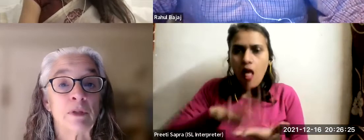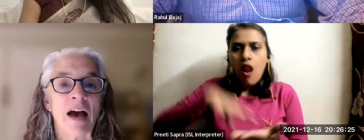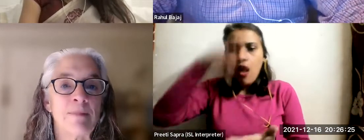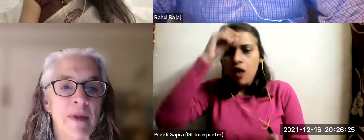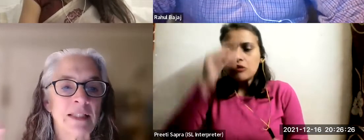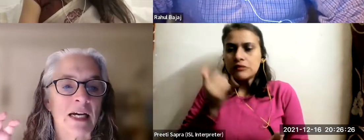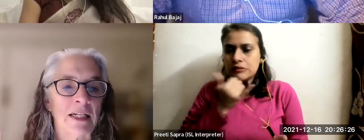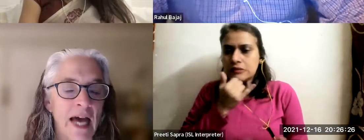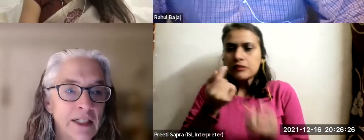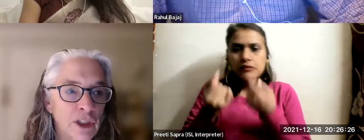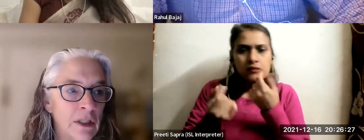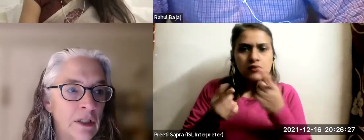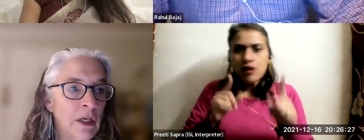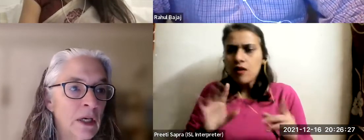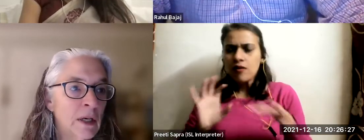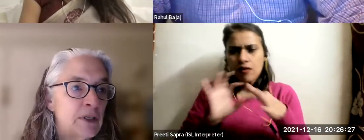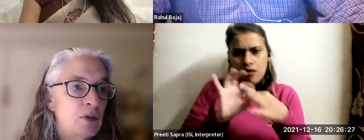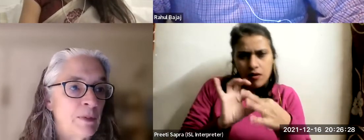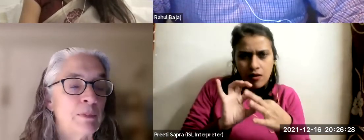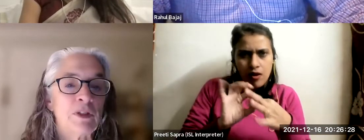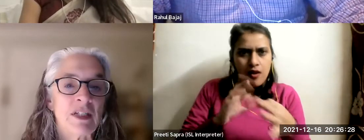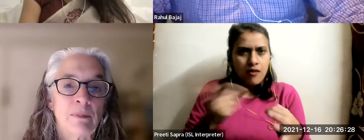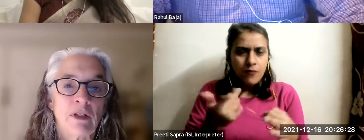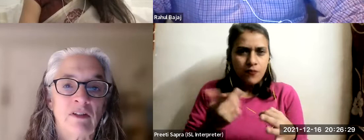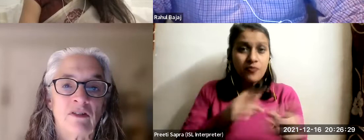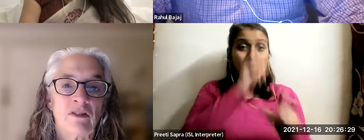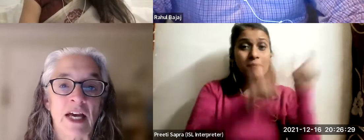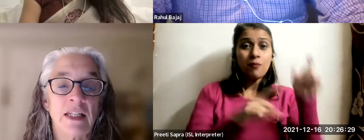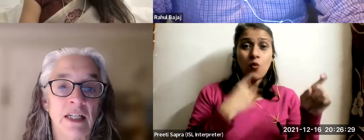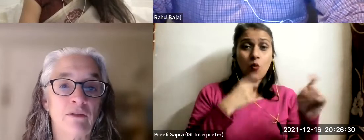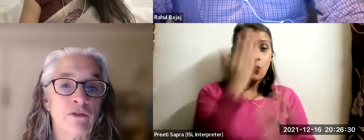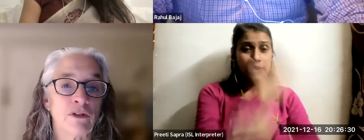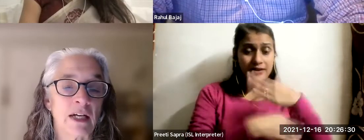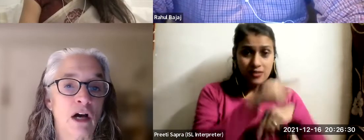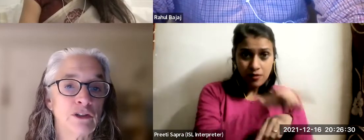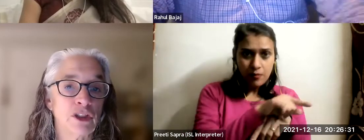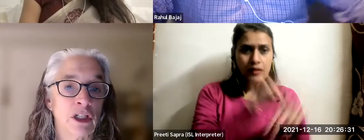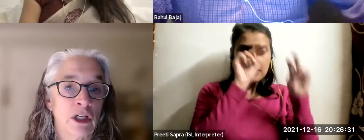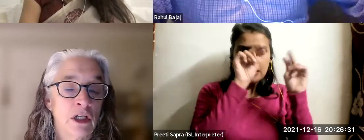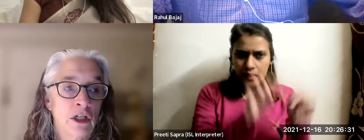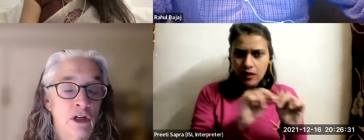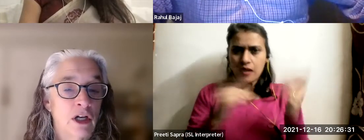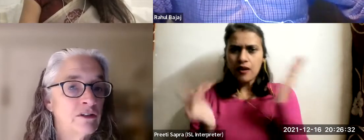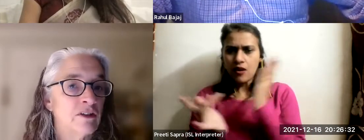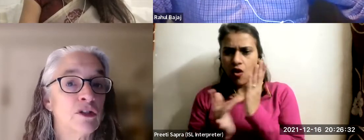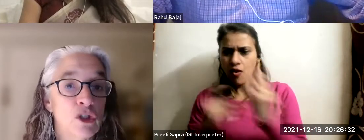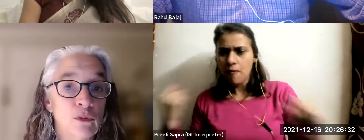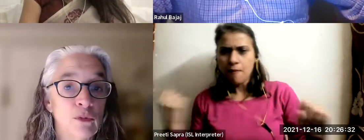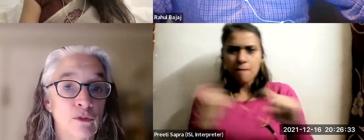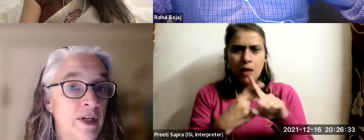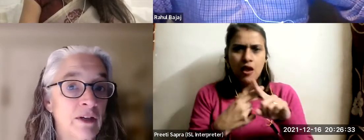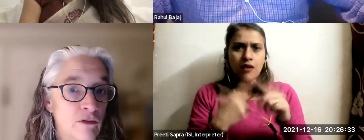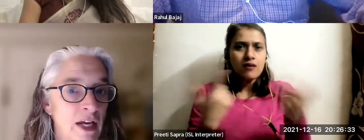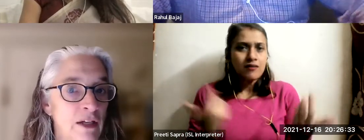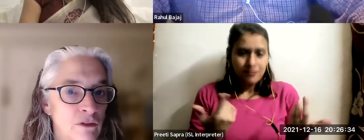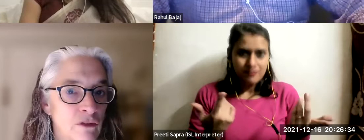people haven't made the connection between people with disabilities and the need for technology, not just as